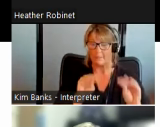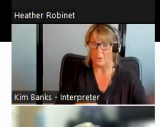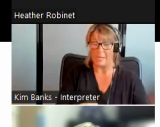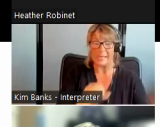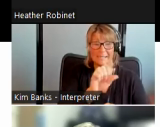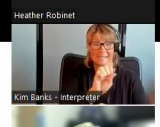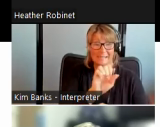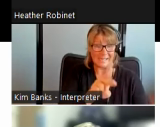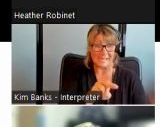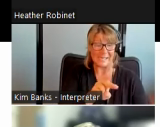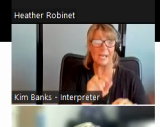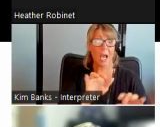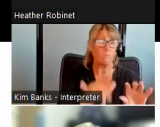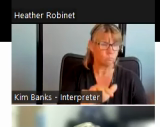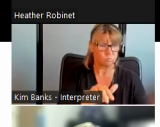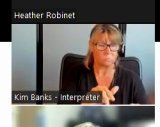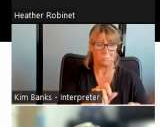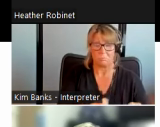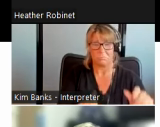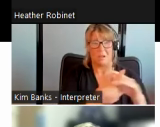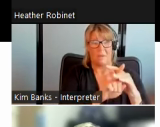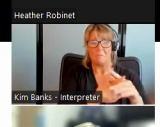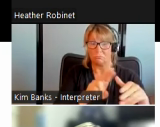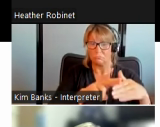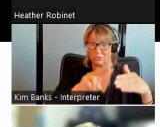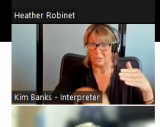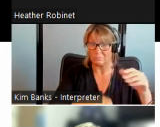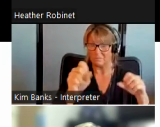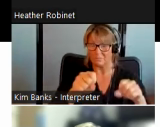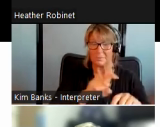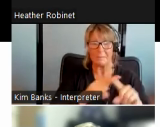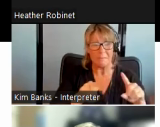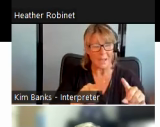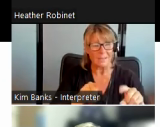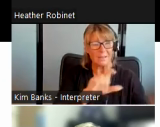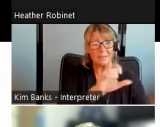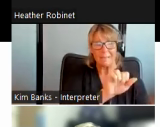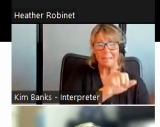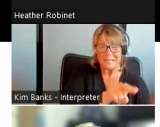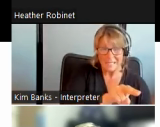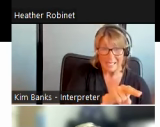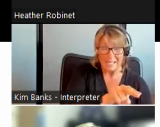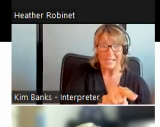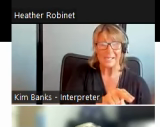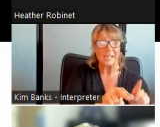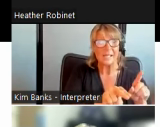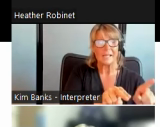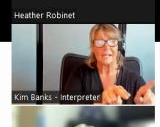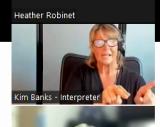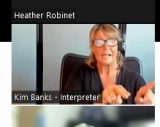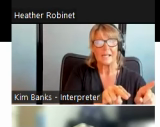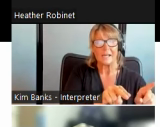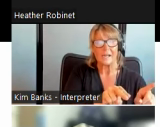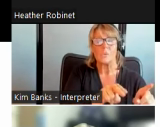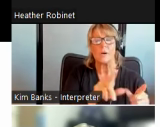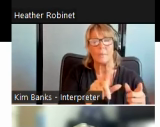SIN number. It came up with a result. However, the SIN number that the